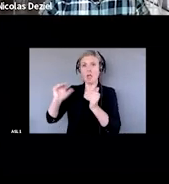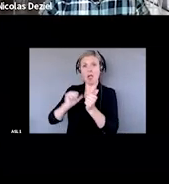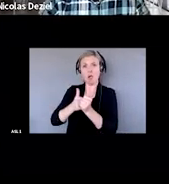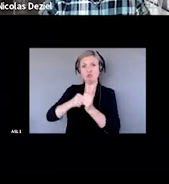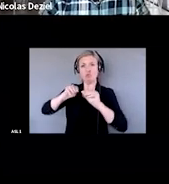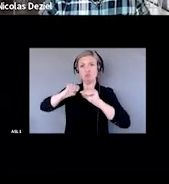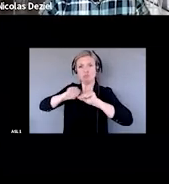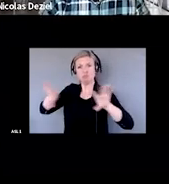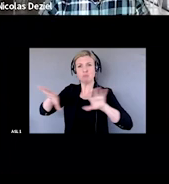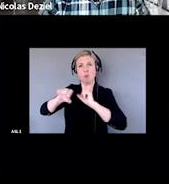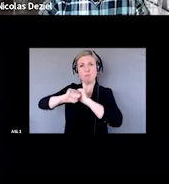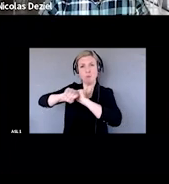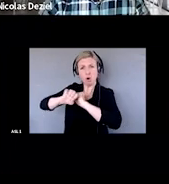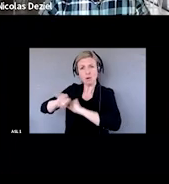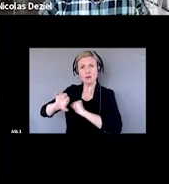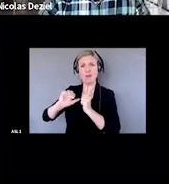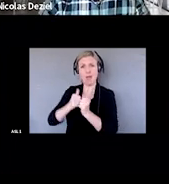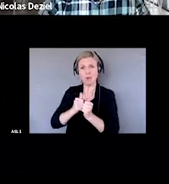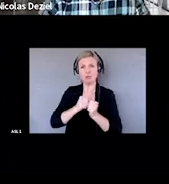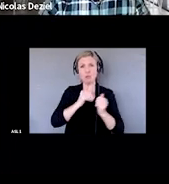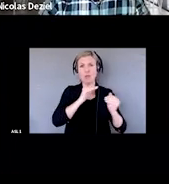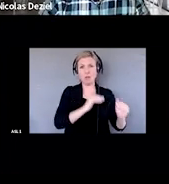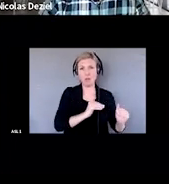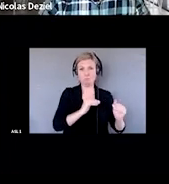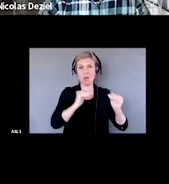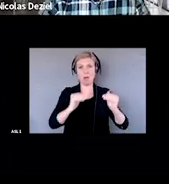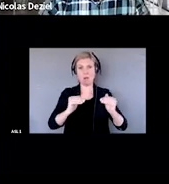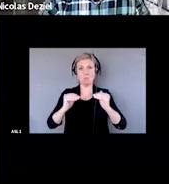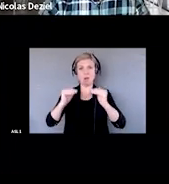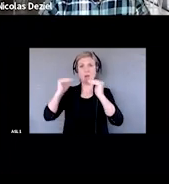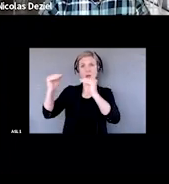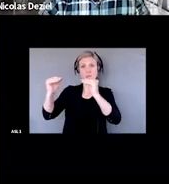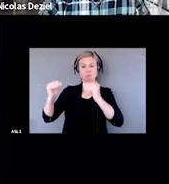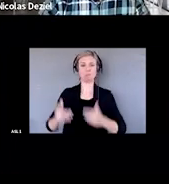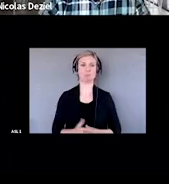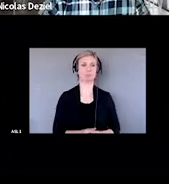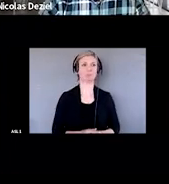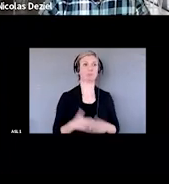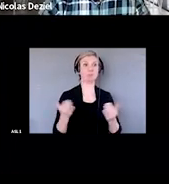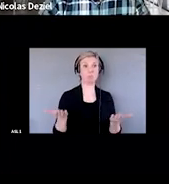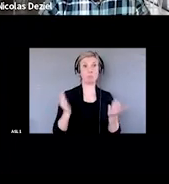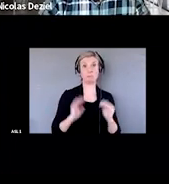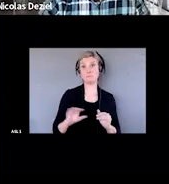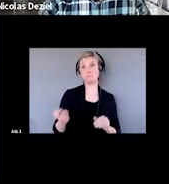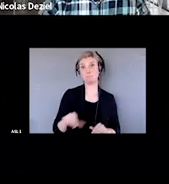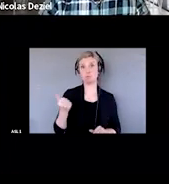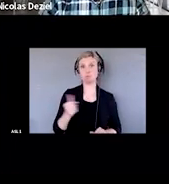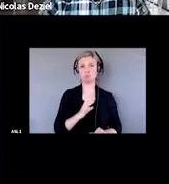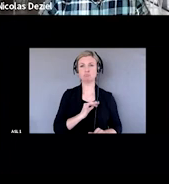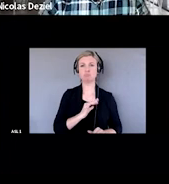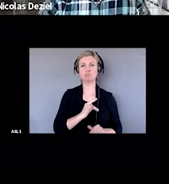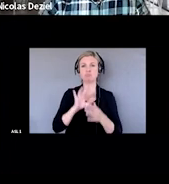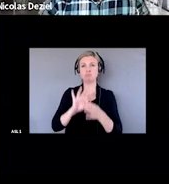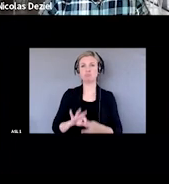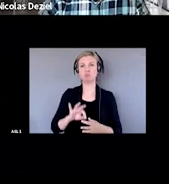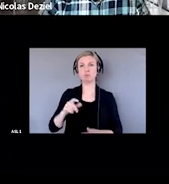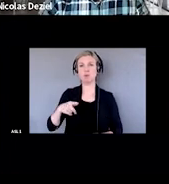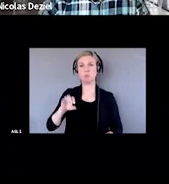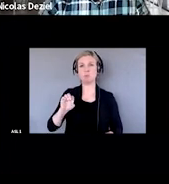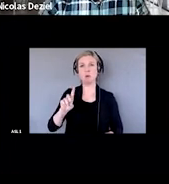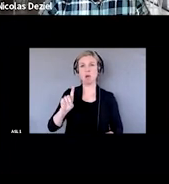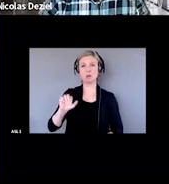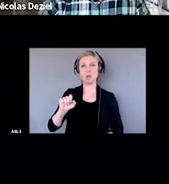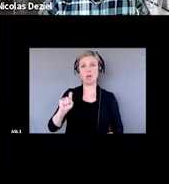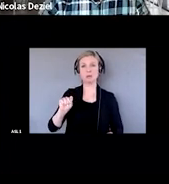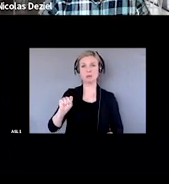very useful for people is our recorded materials through podcasts. They're called Canadian IP Voices, and you